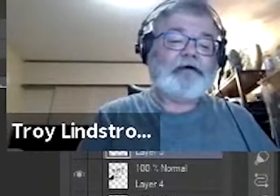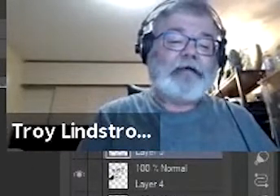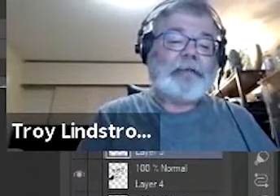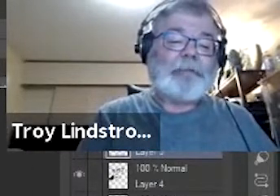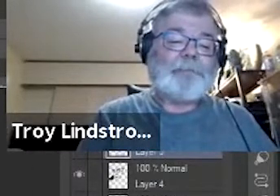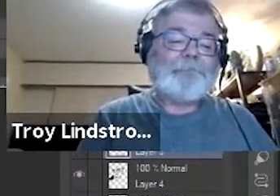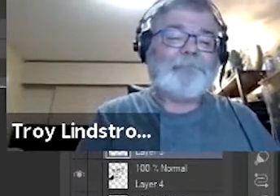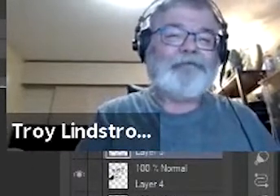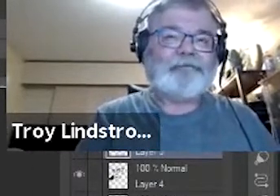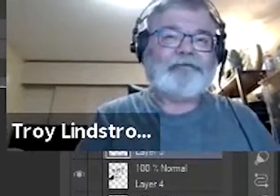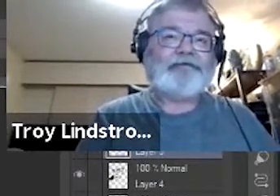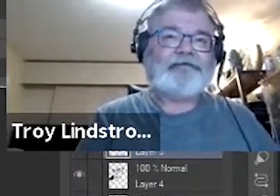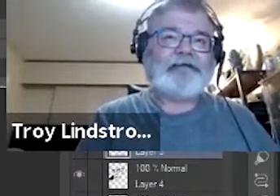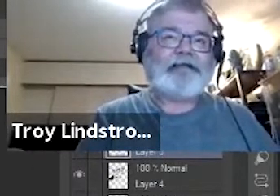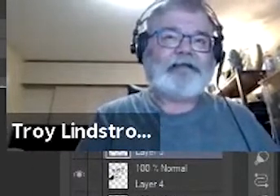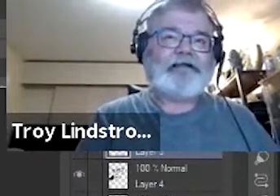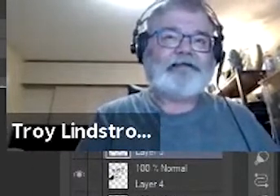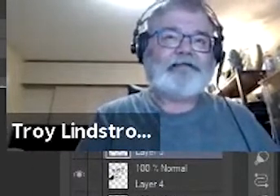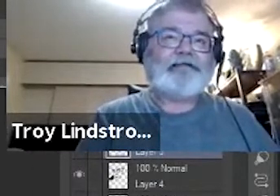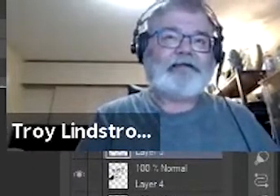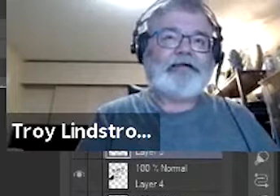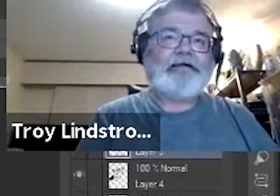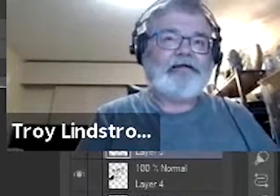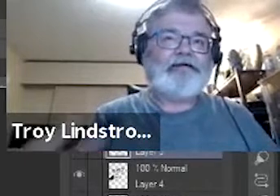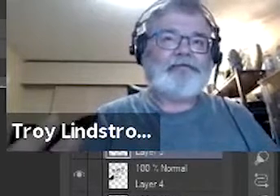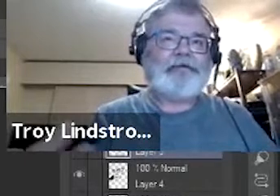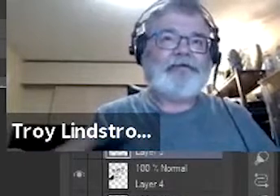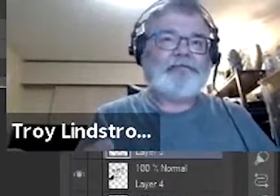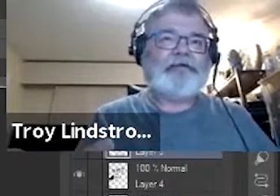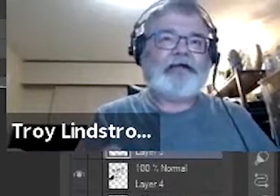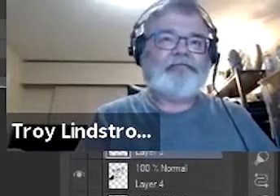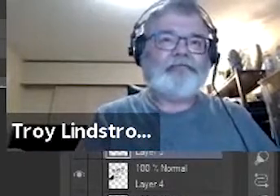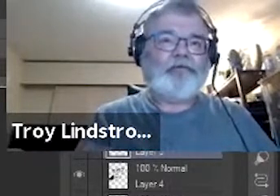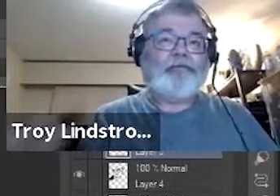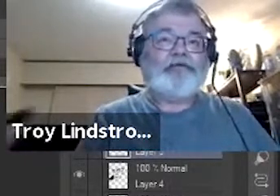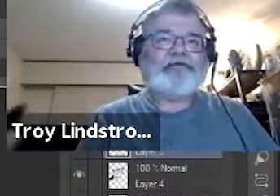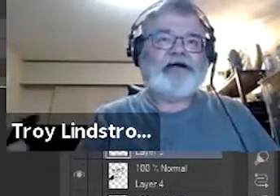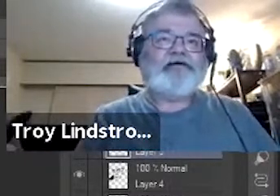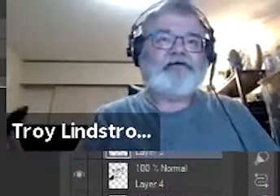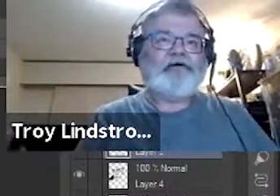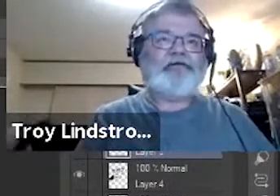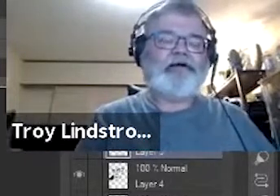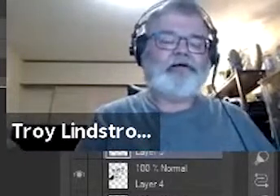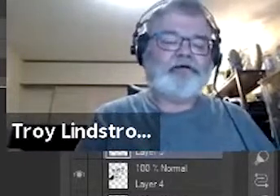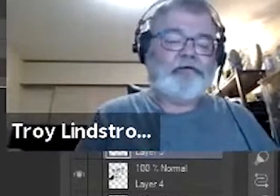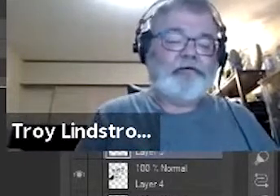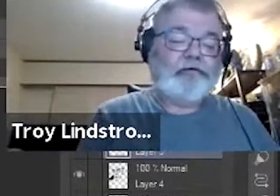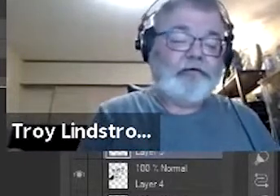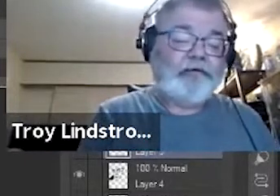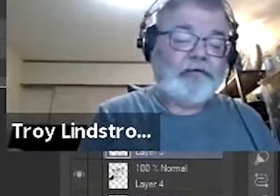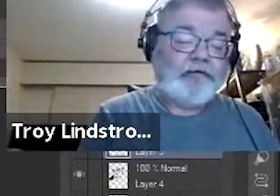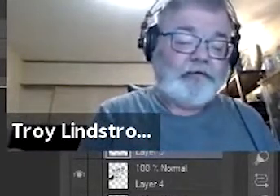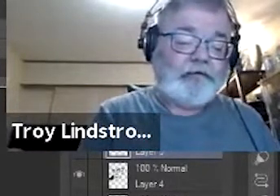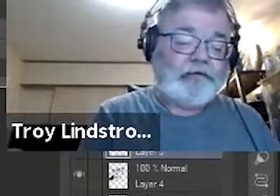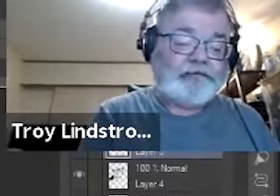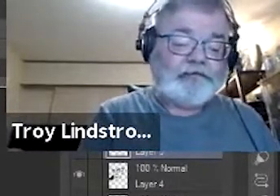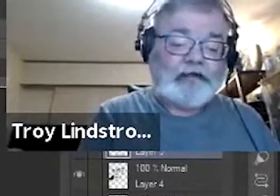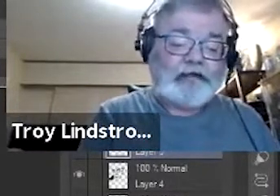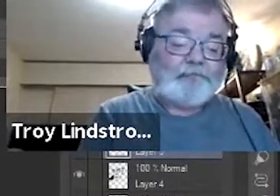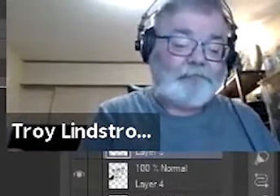have a visible disability, there is people that will be scared to go near you.